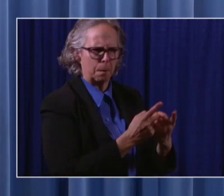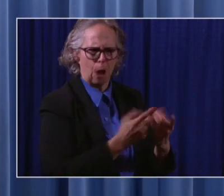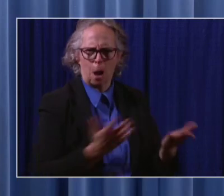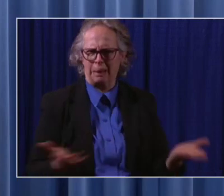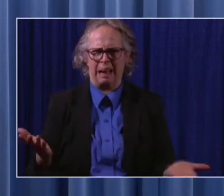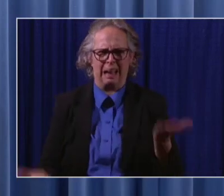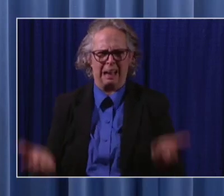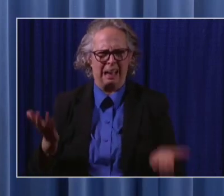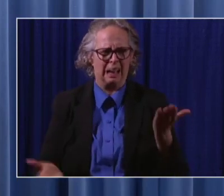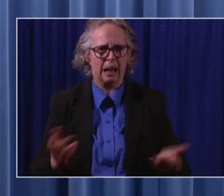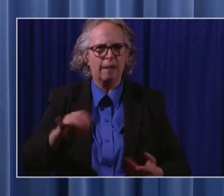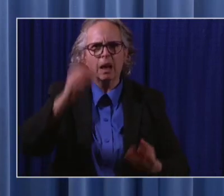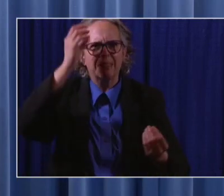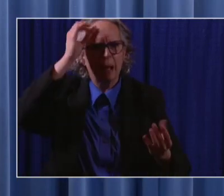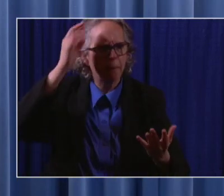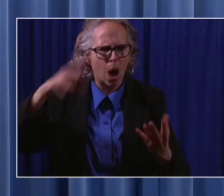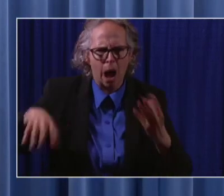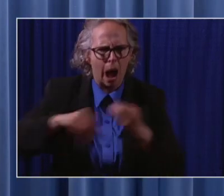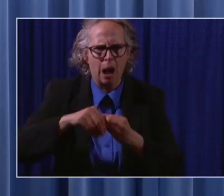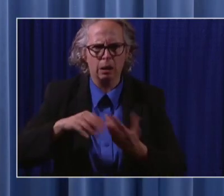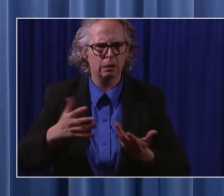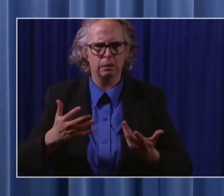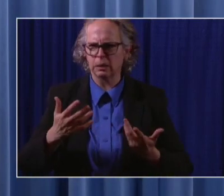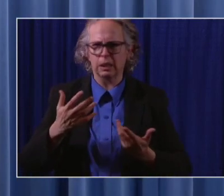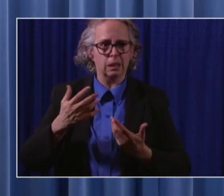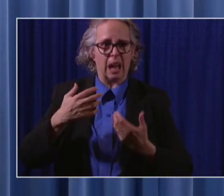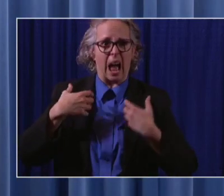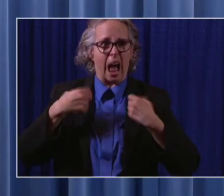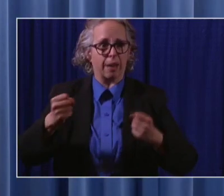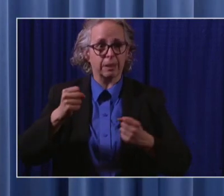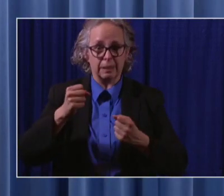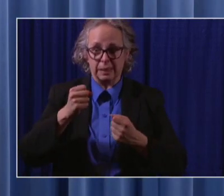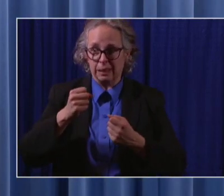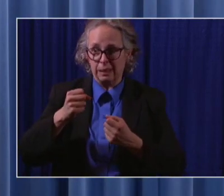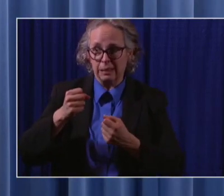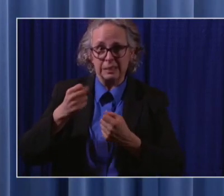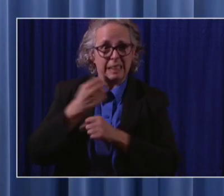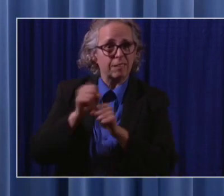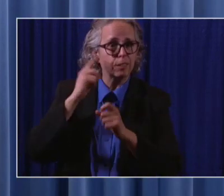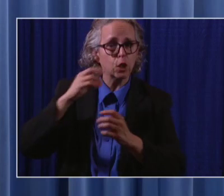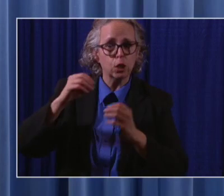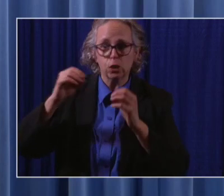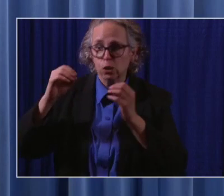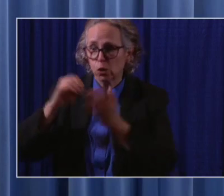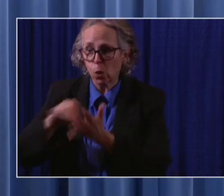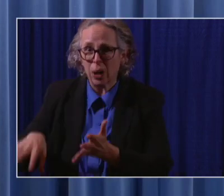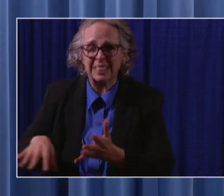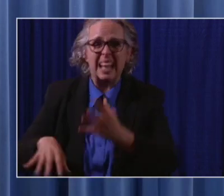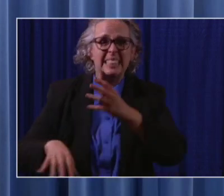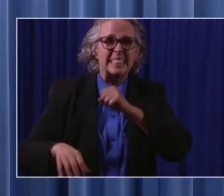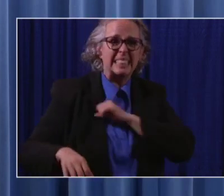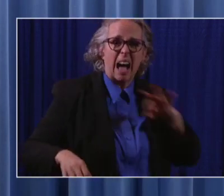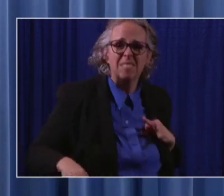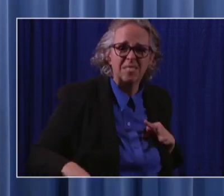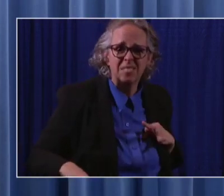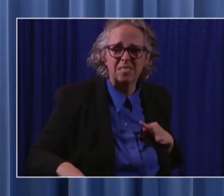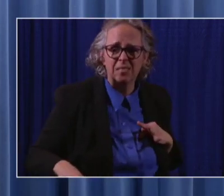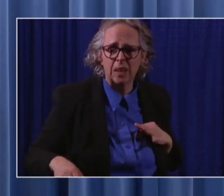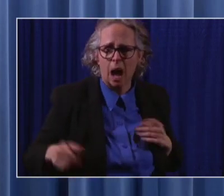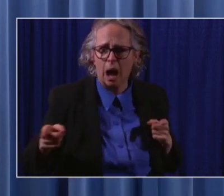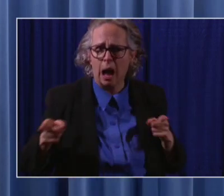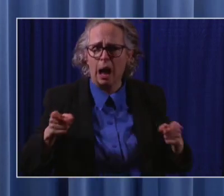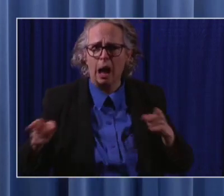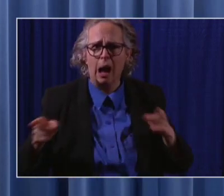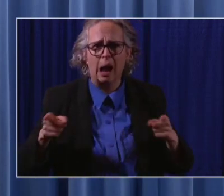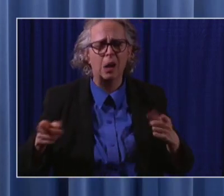teachers and the superintendents. So far, at least, these are decisions that we are allowing the local community to